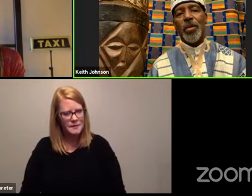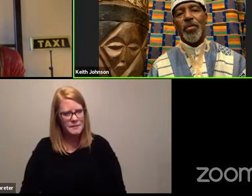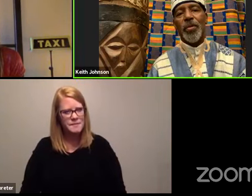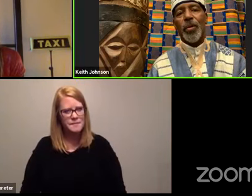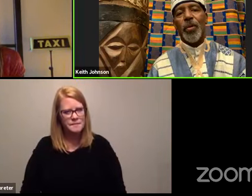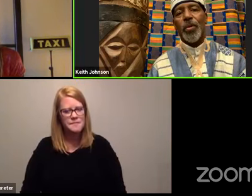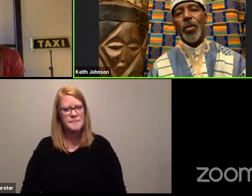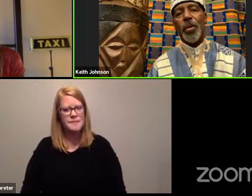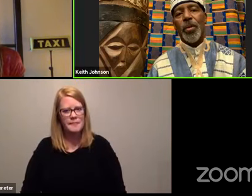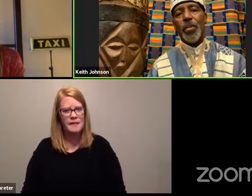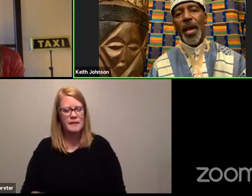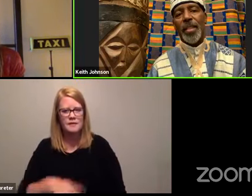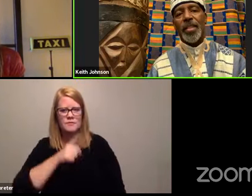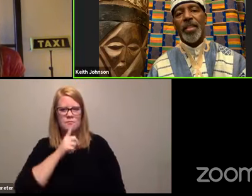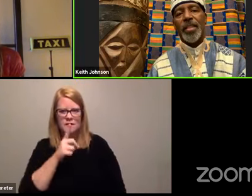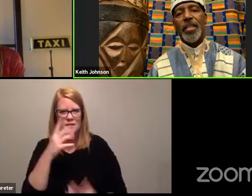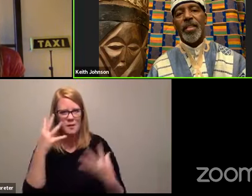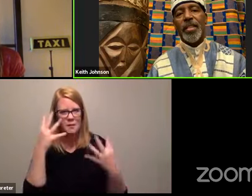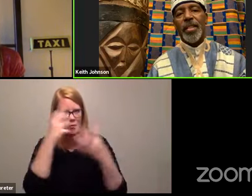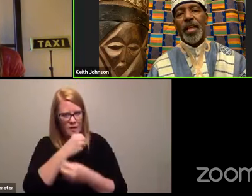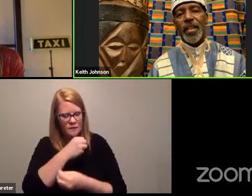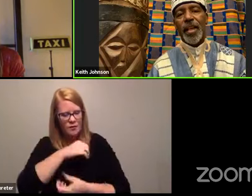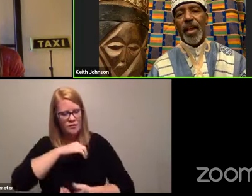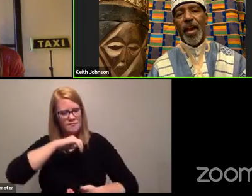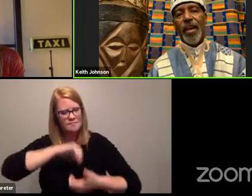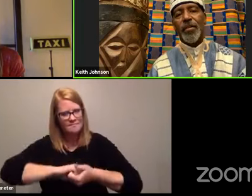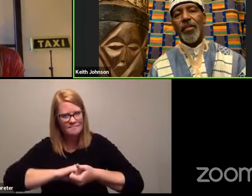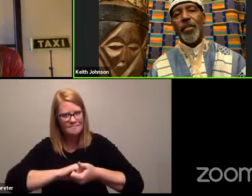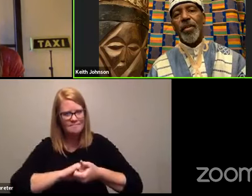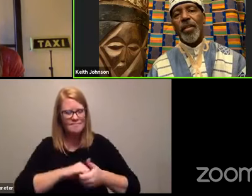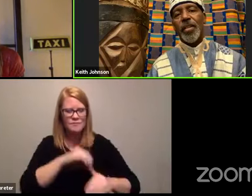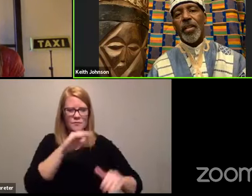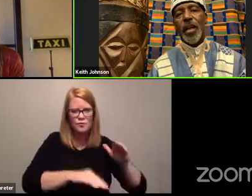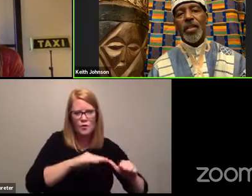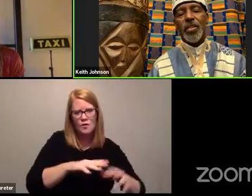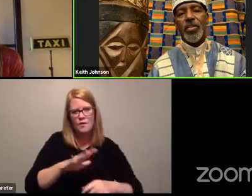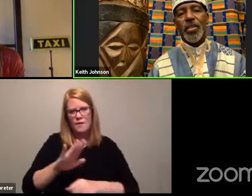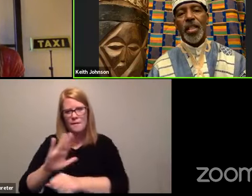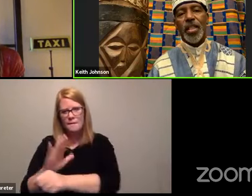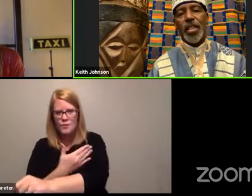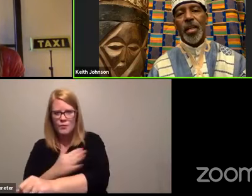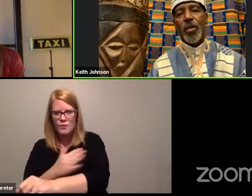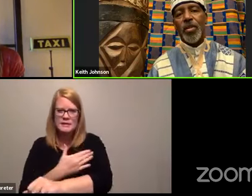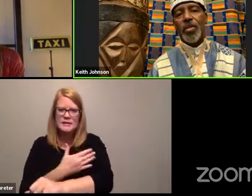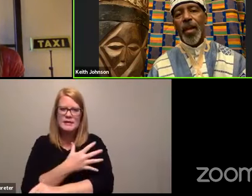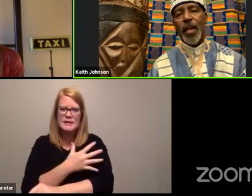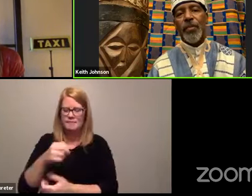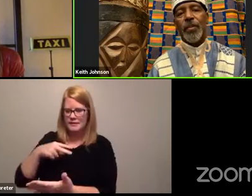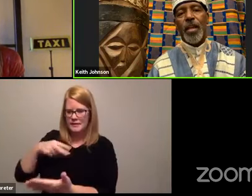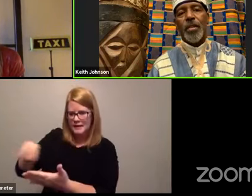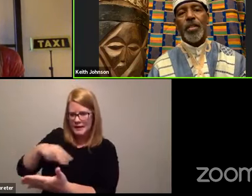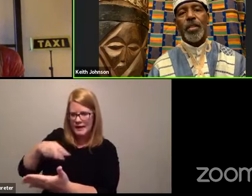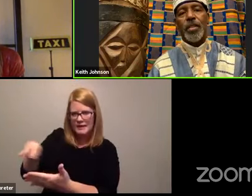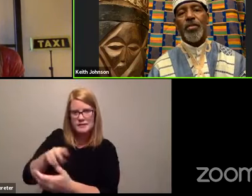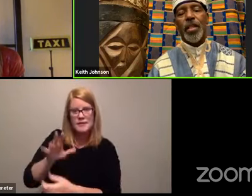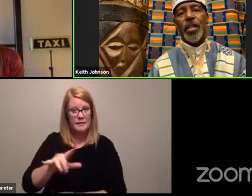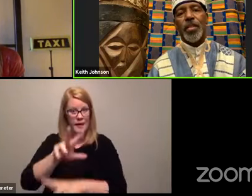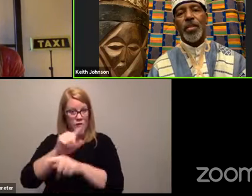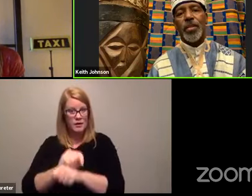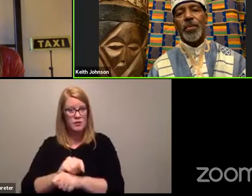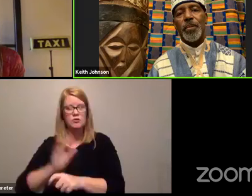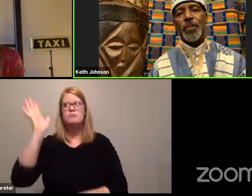it is a wonderful match that they have. That is a tradition that goes back for thousands